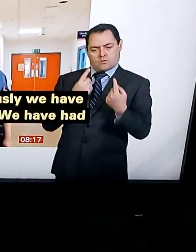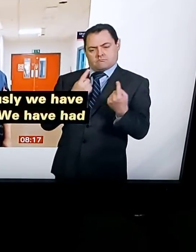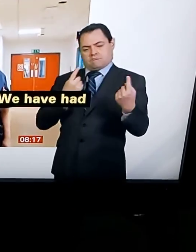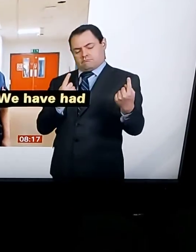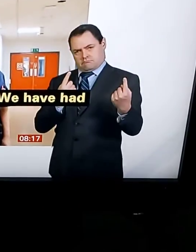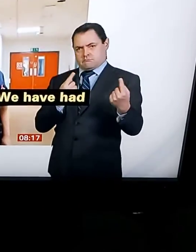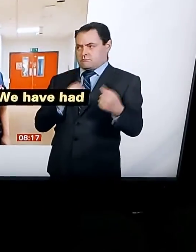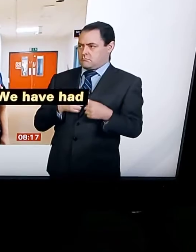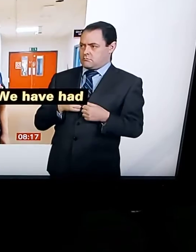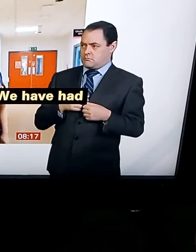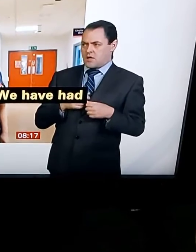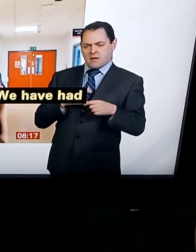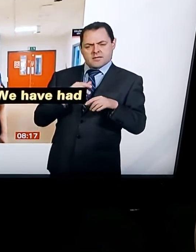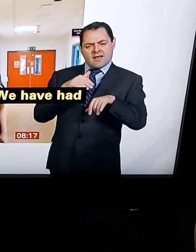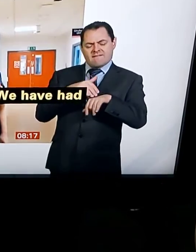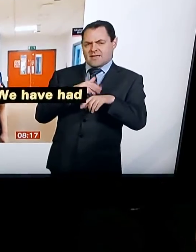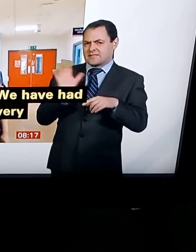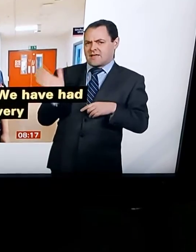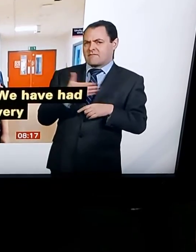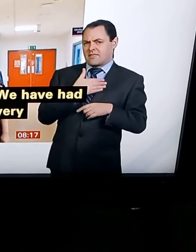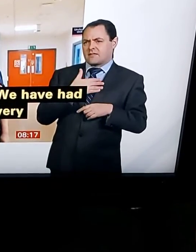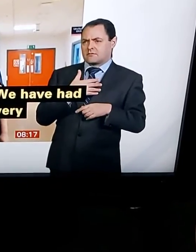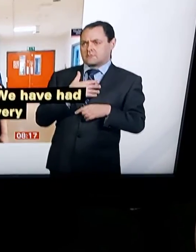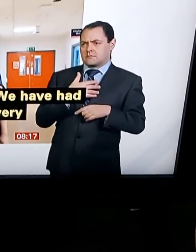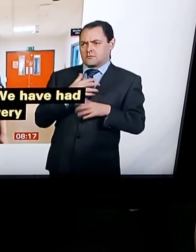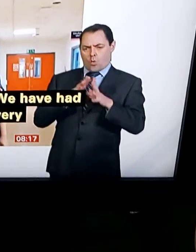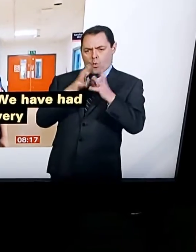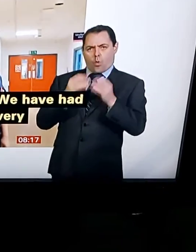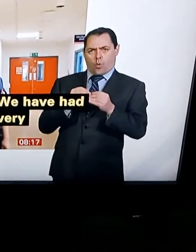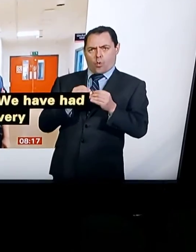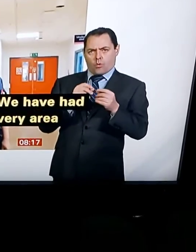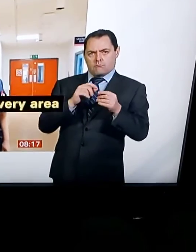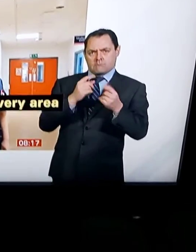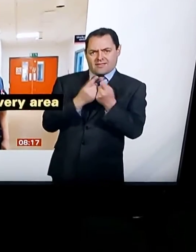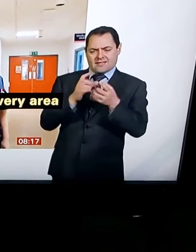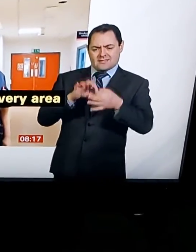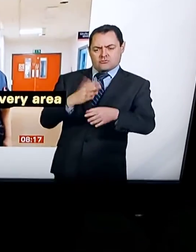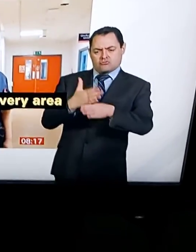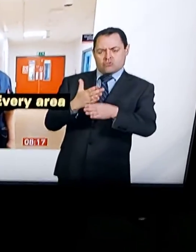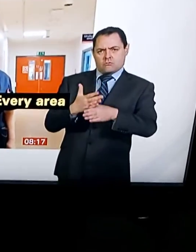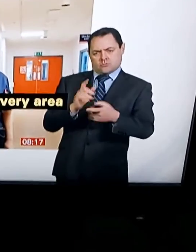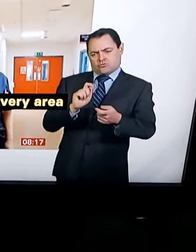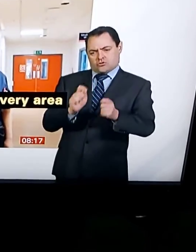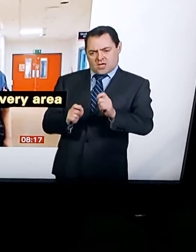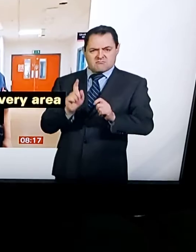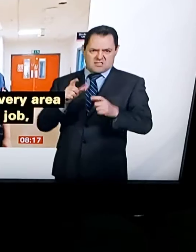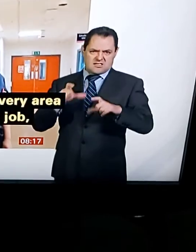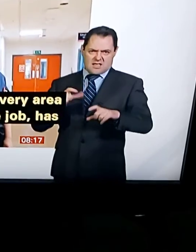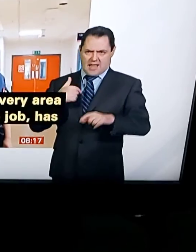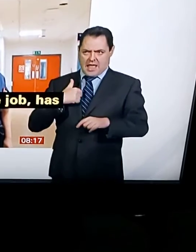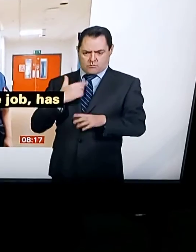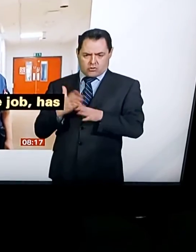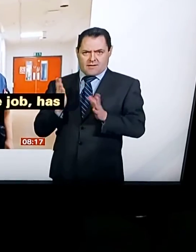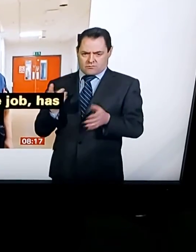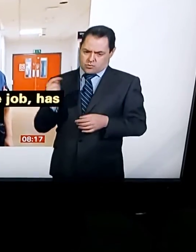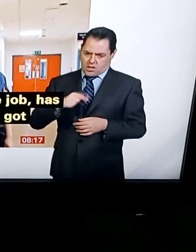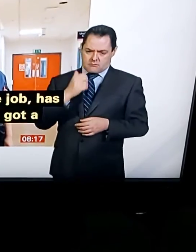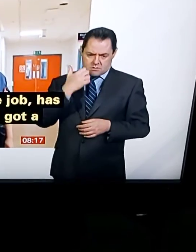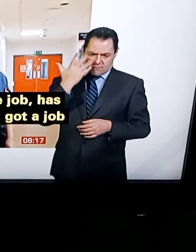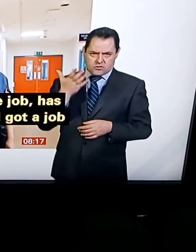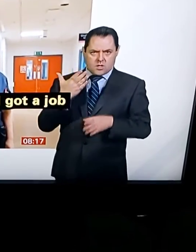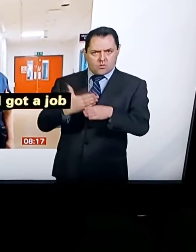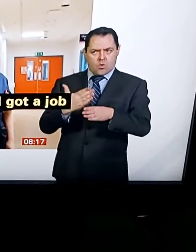Every area really, an aspect of the job has changed, but we've still got a job to do. We still need to come every day, and it's